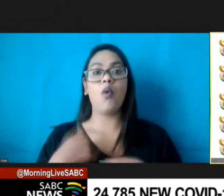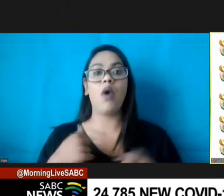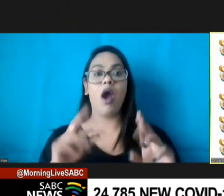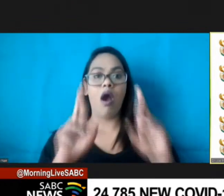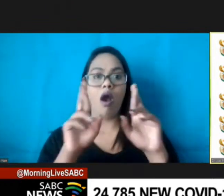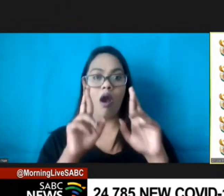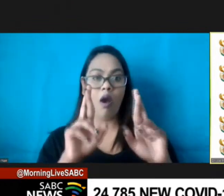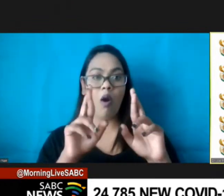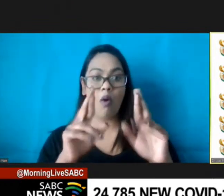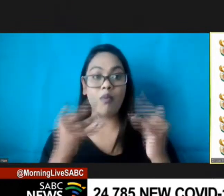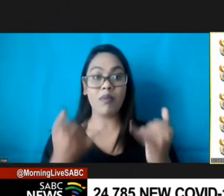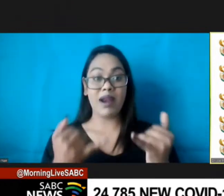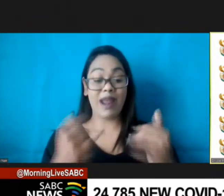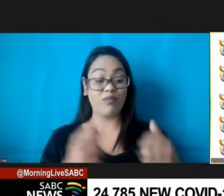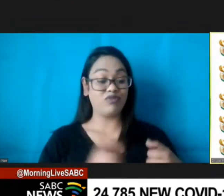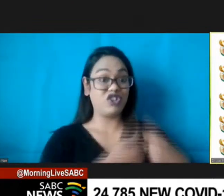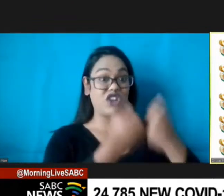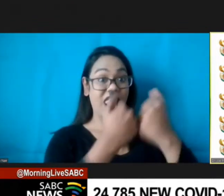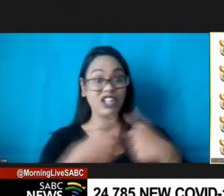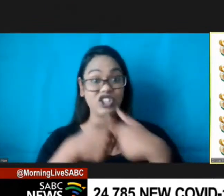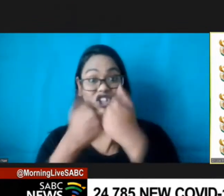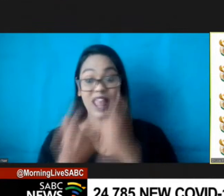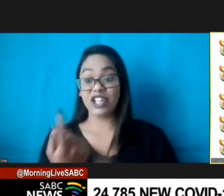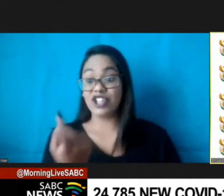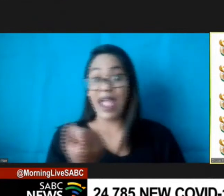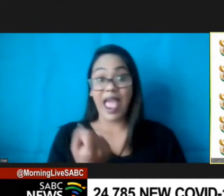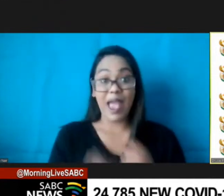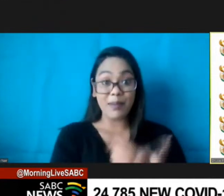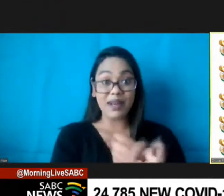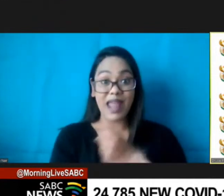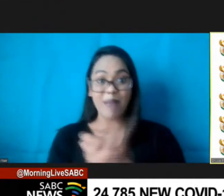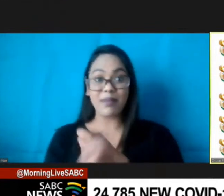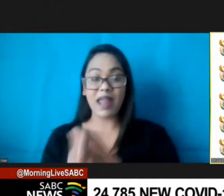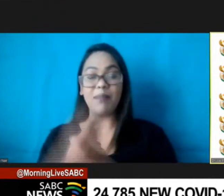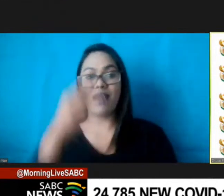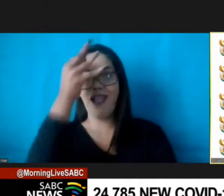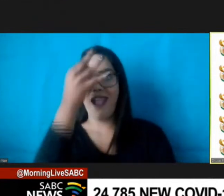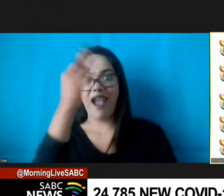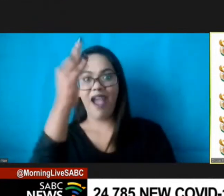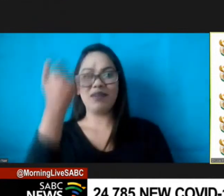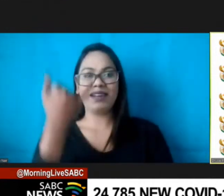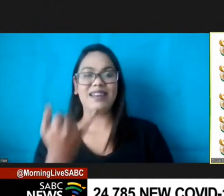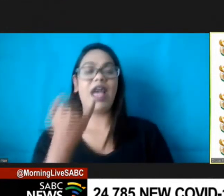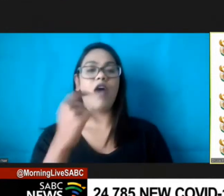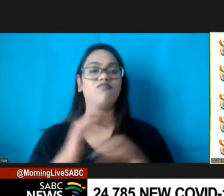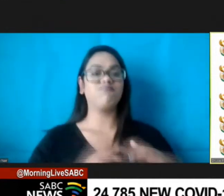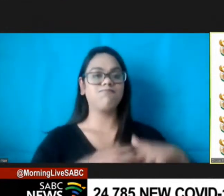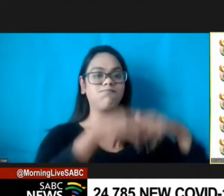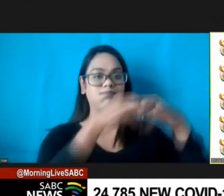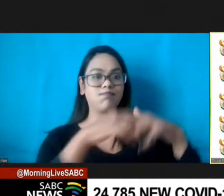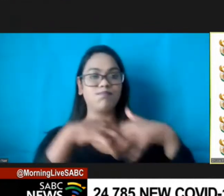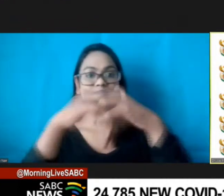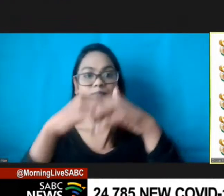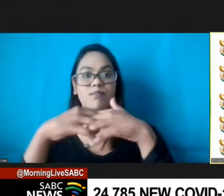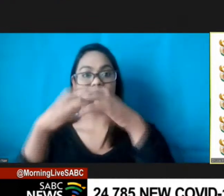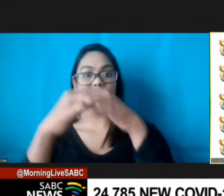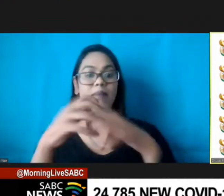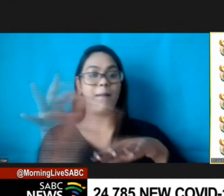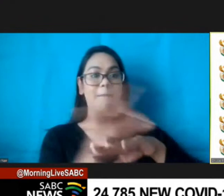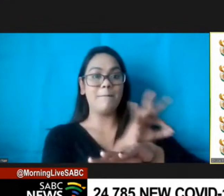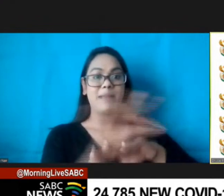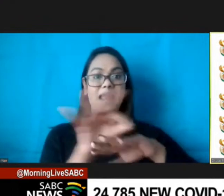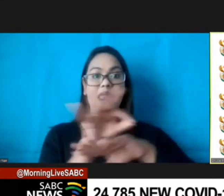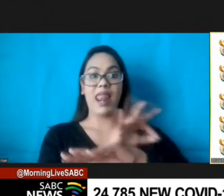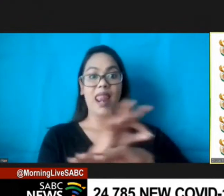a government, we are trying to make sure that we can help those who will need medical